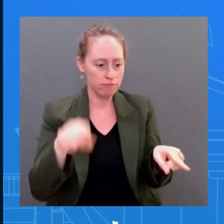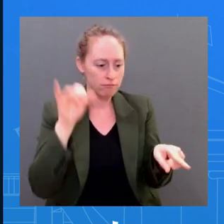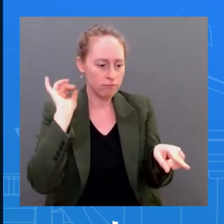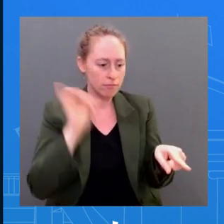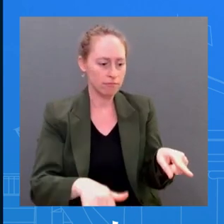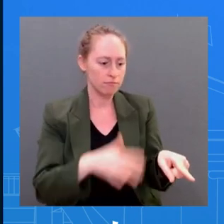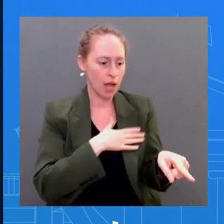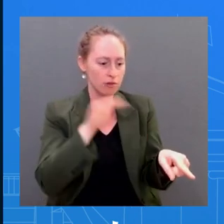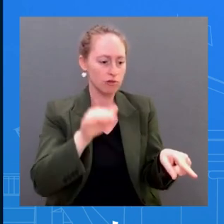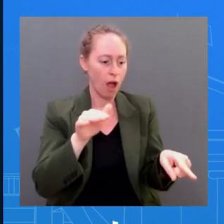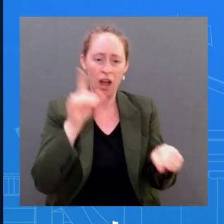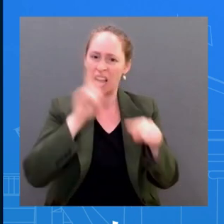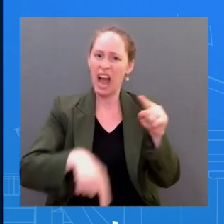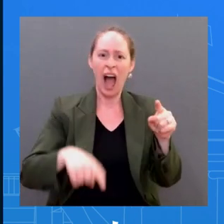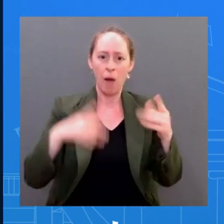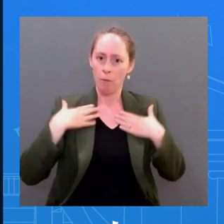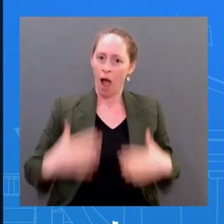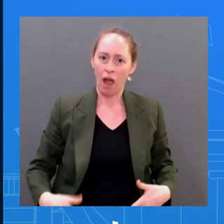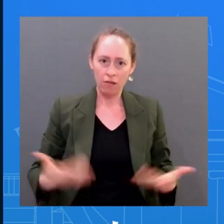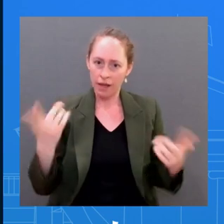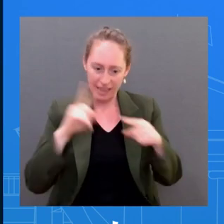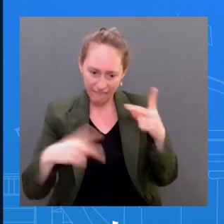Maite wrote a letter.